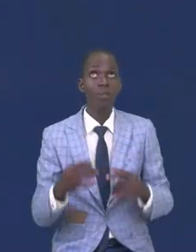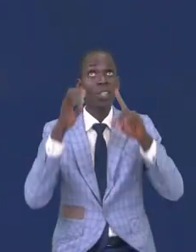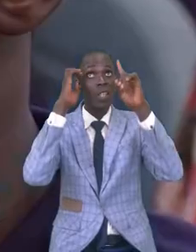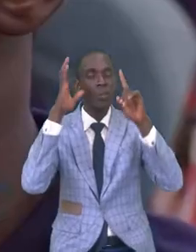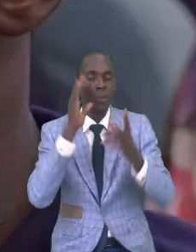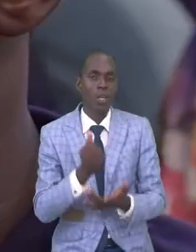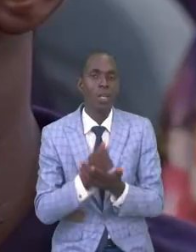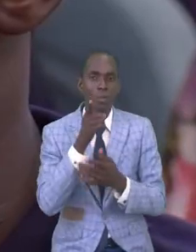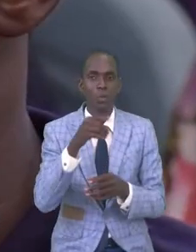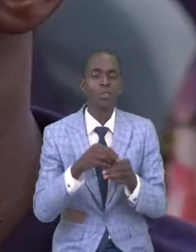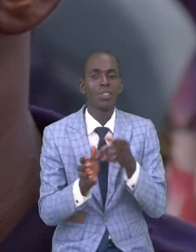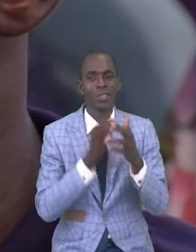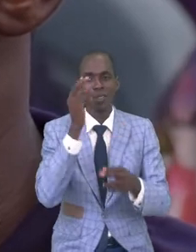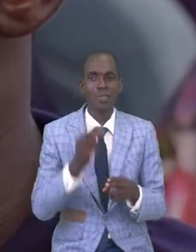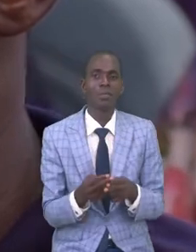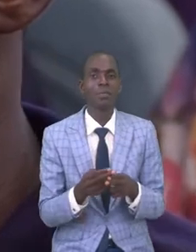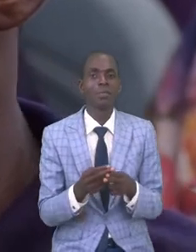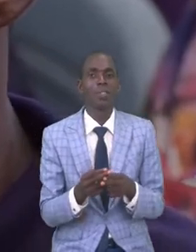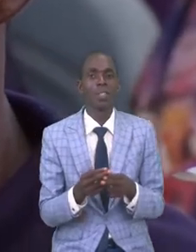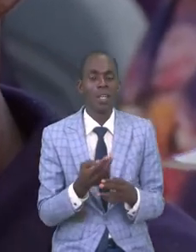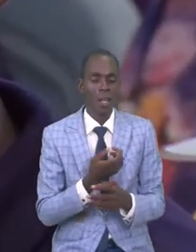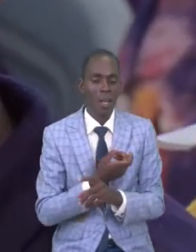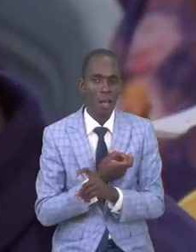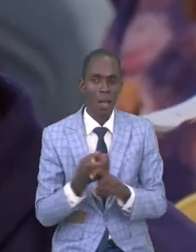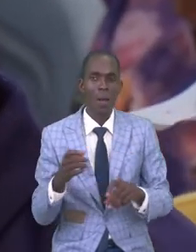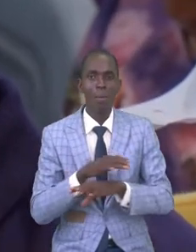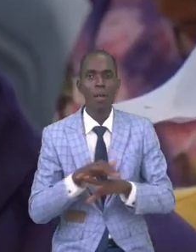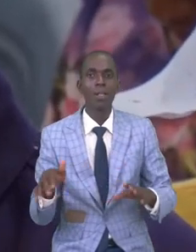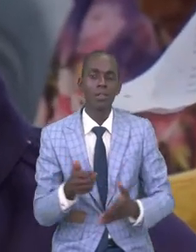you. Yeah. Harmless